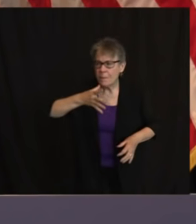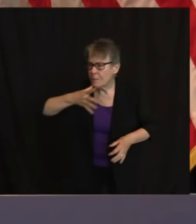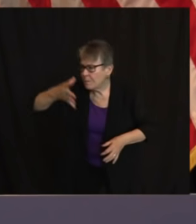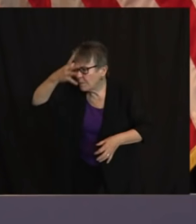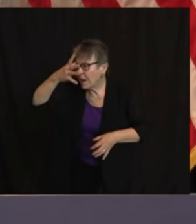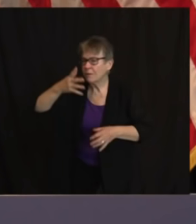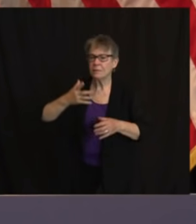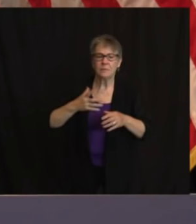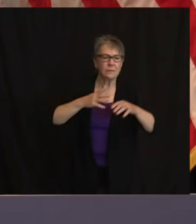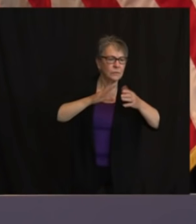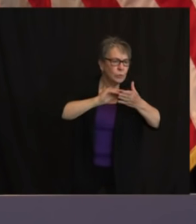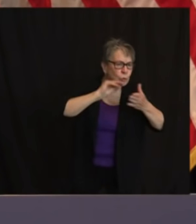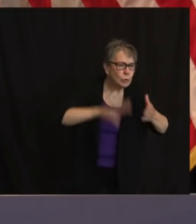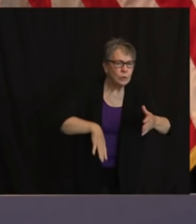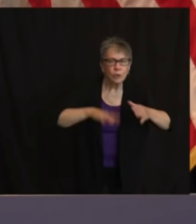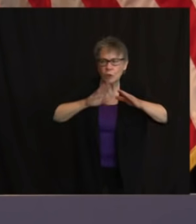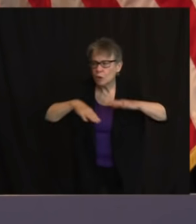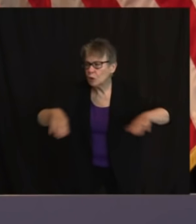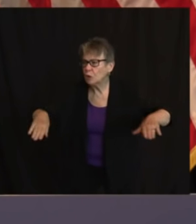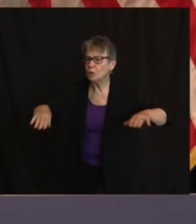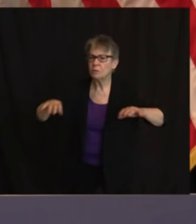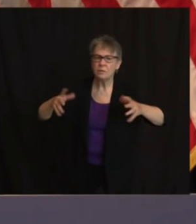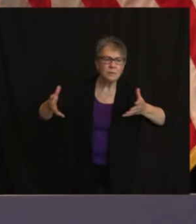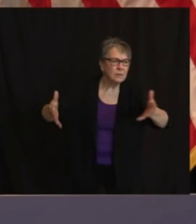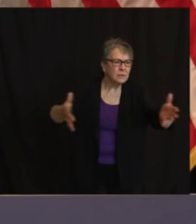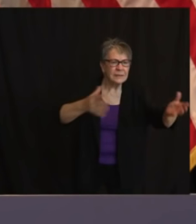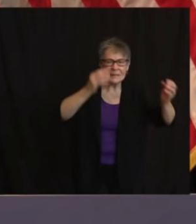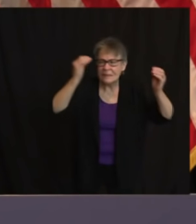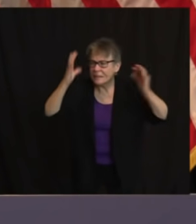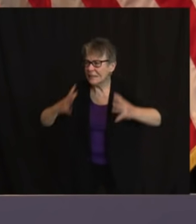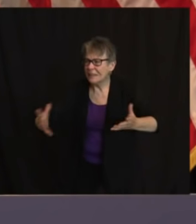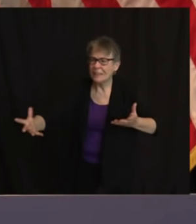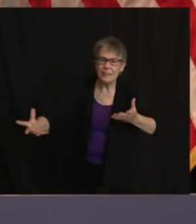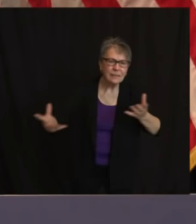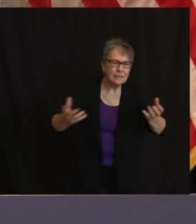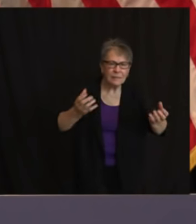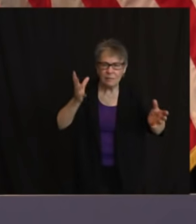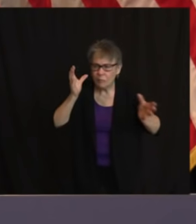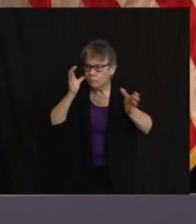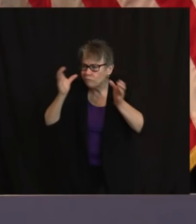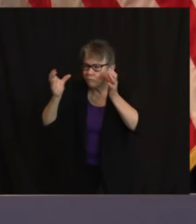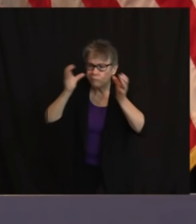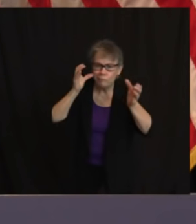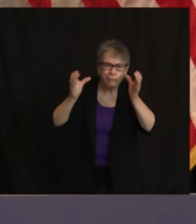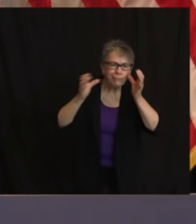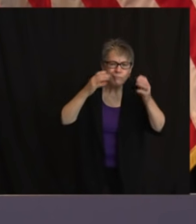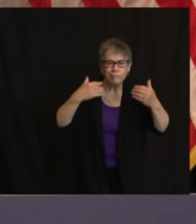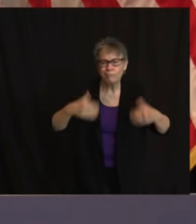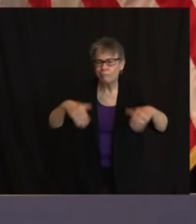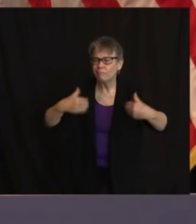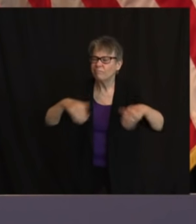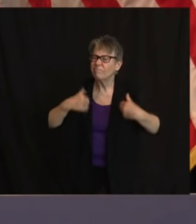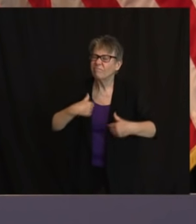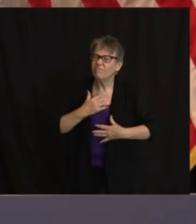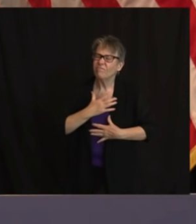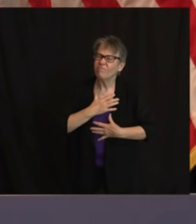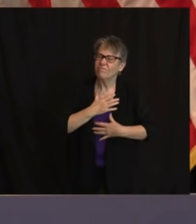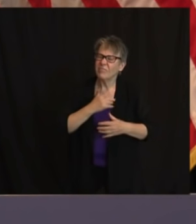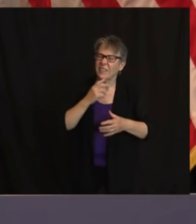sympathy and deep sympathy for the seniors. And I'd say yet again, the seniors